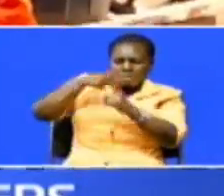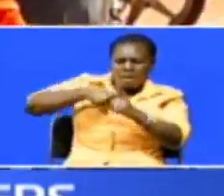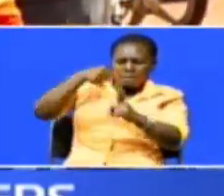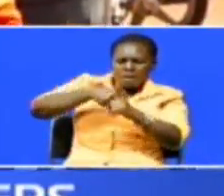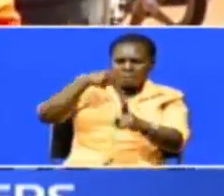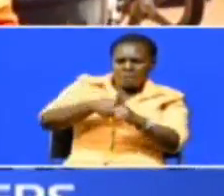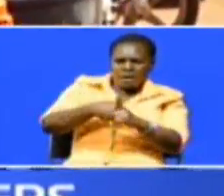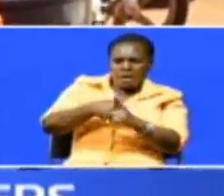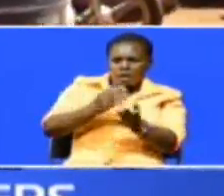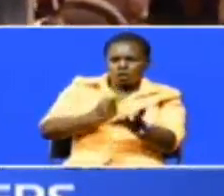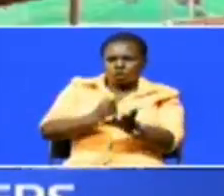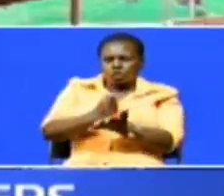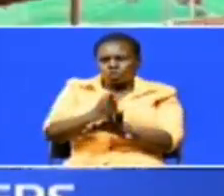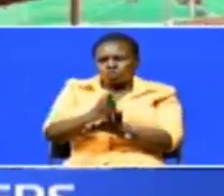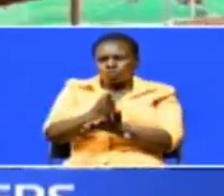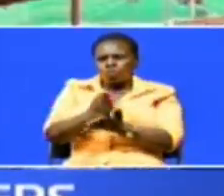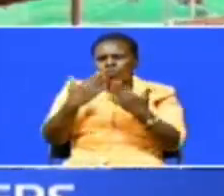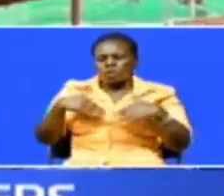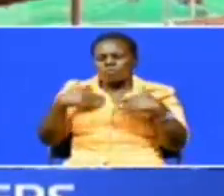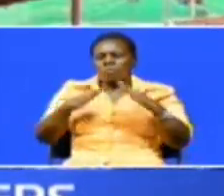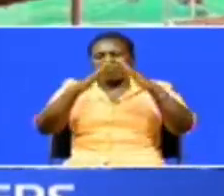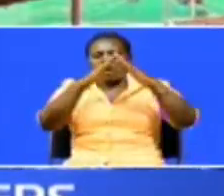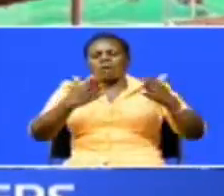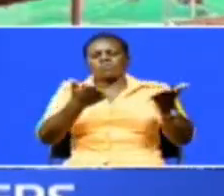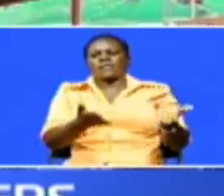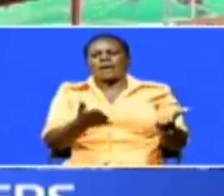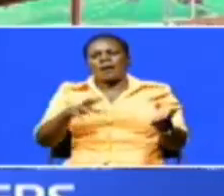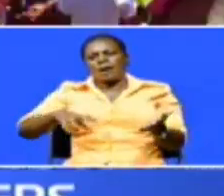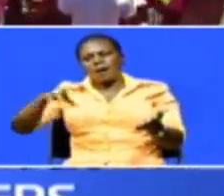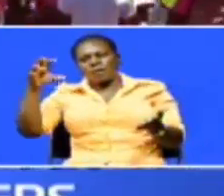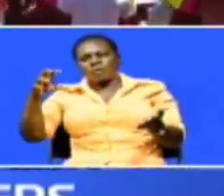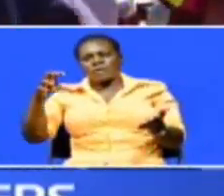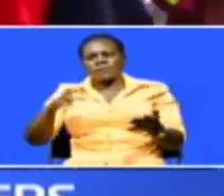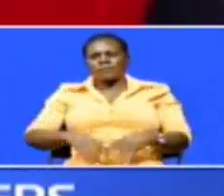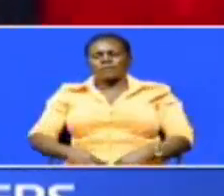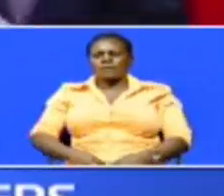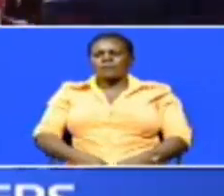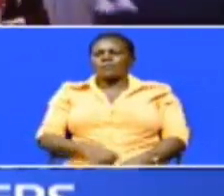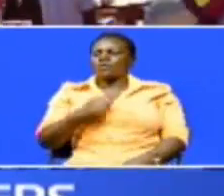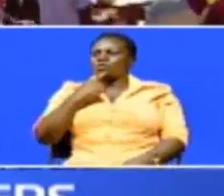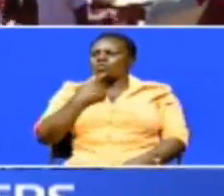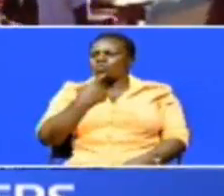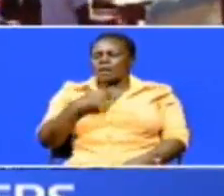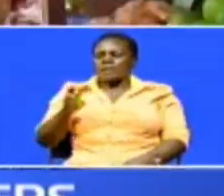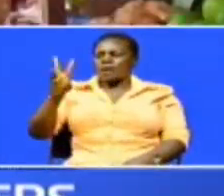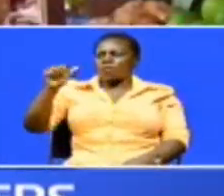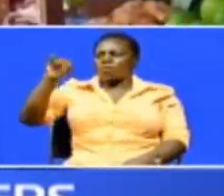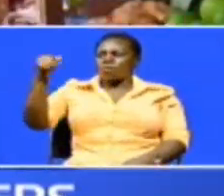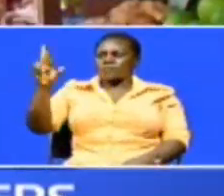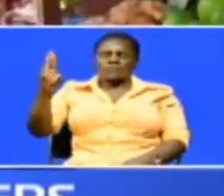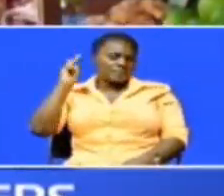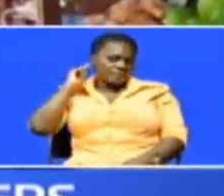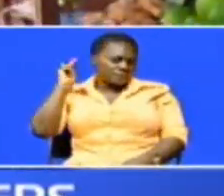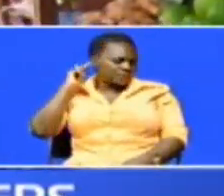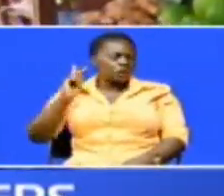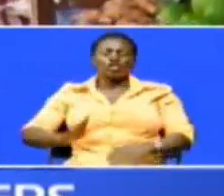violence caused by bundling together school-going children, adults and spouses. Turkana, Wajir and Kisii counties